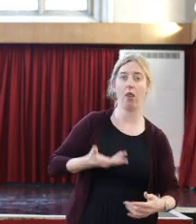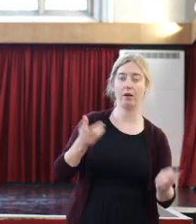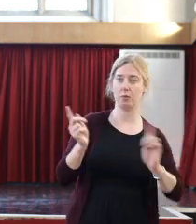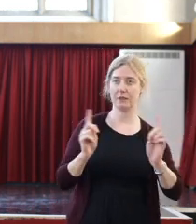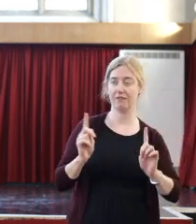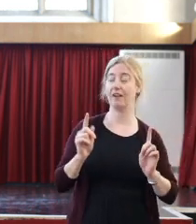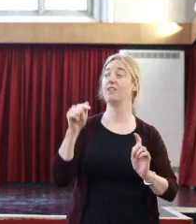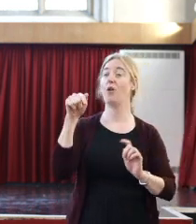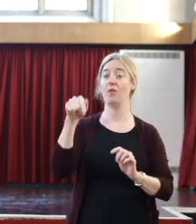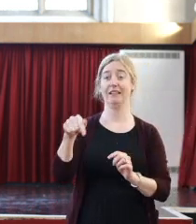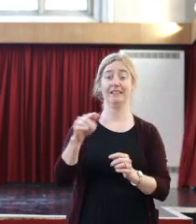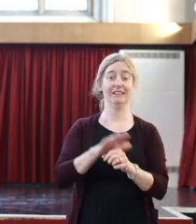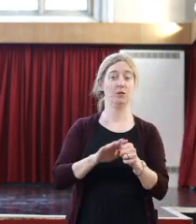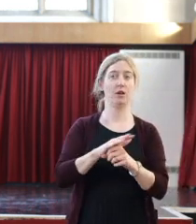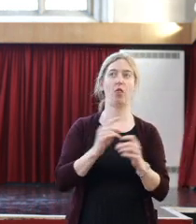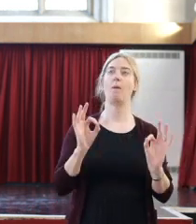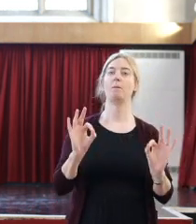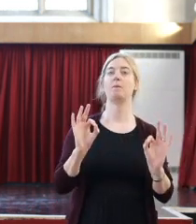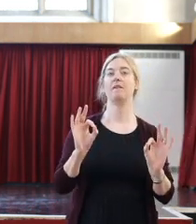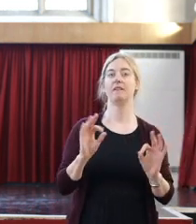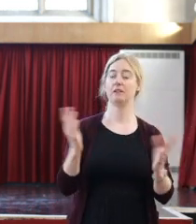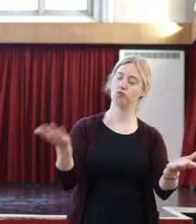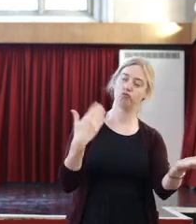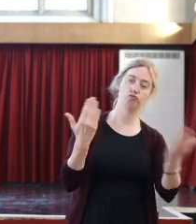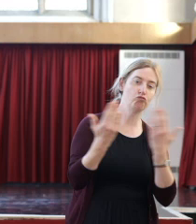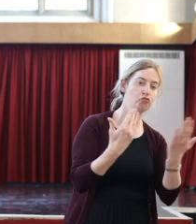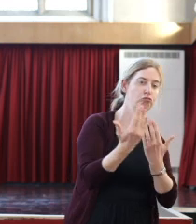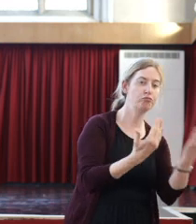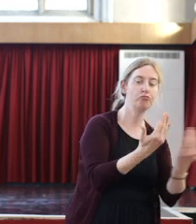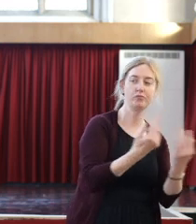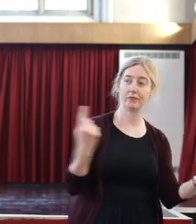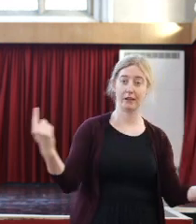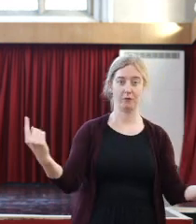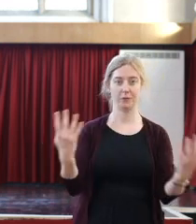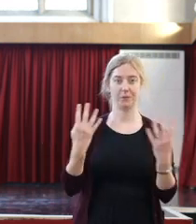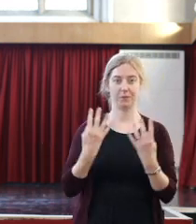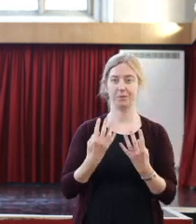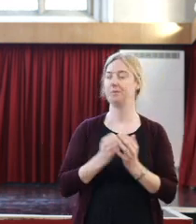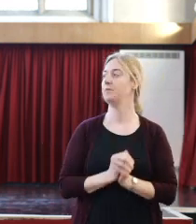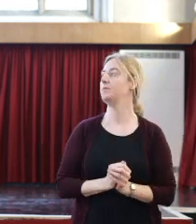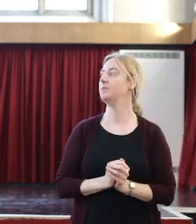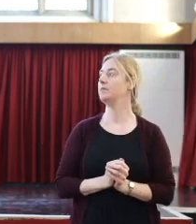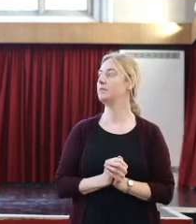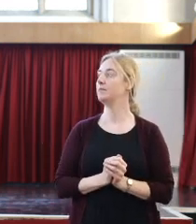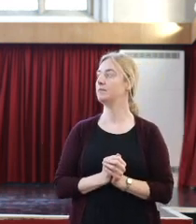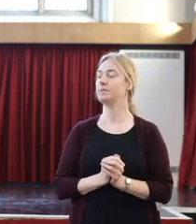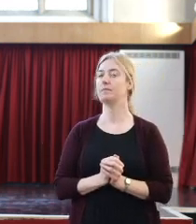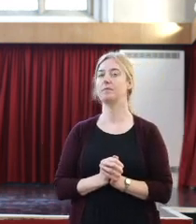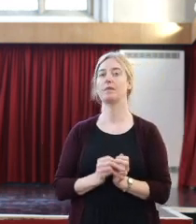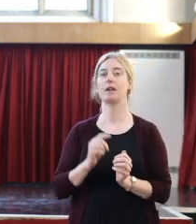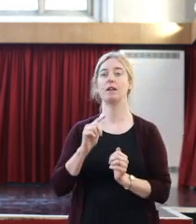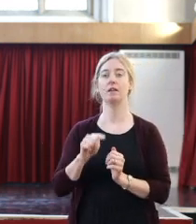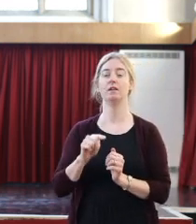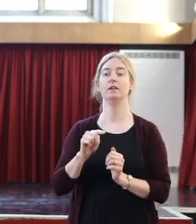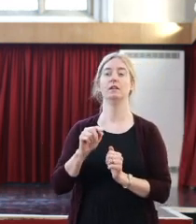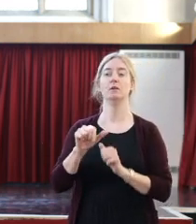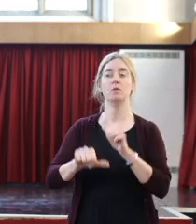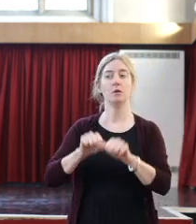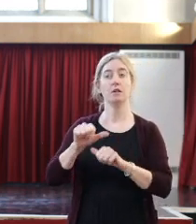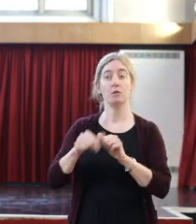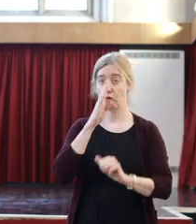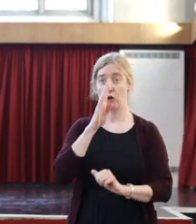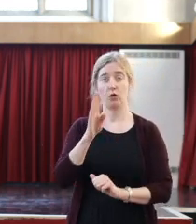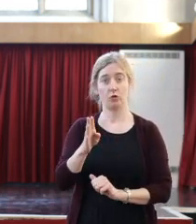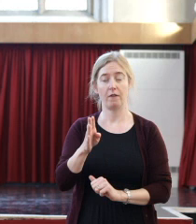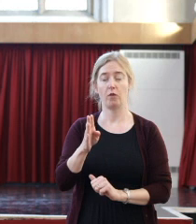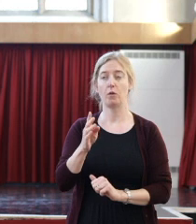when this opportunity arose, I couldn't turn it down. The process was fairly